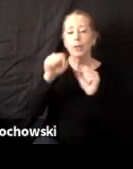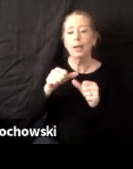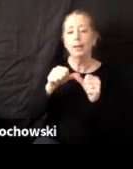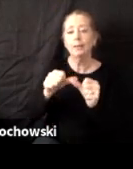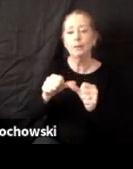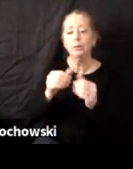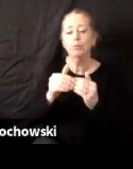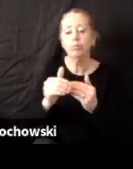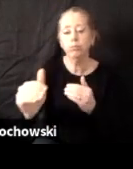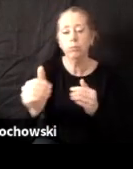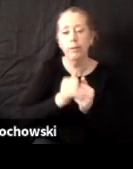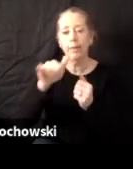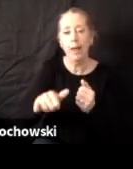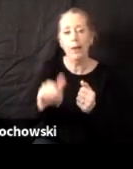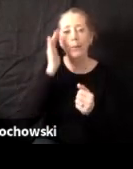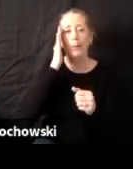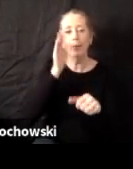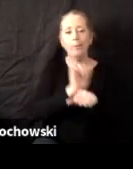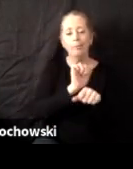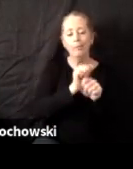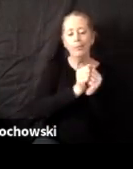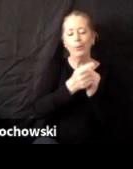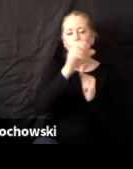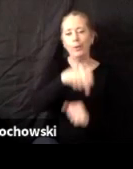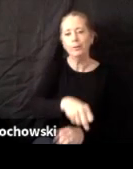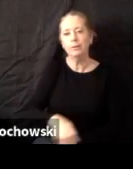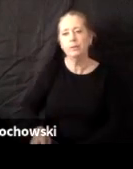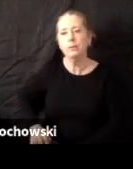move forward with that and that we would work with you. So,